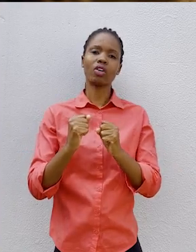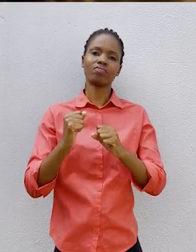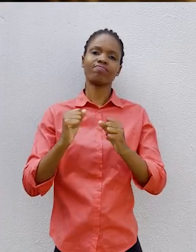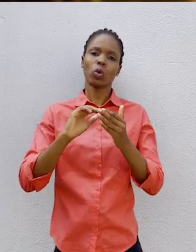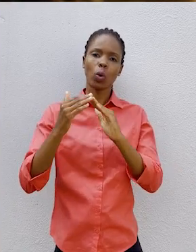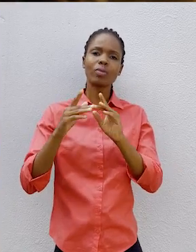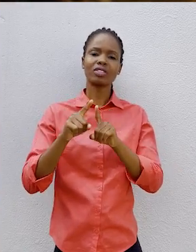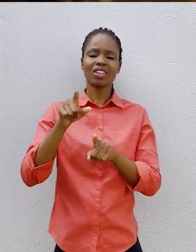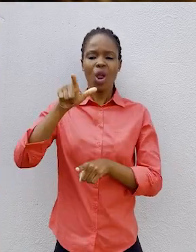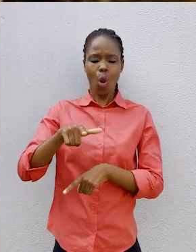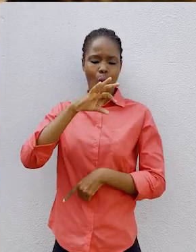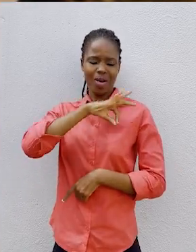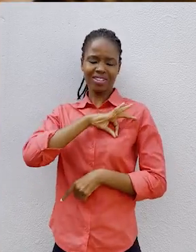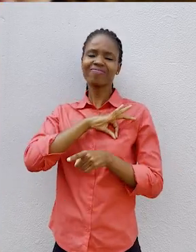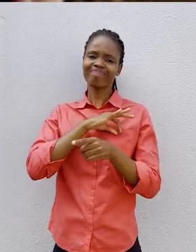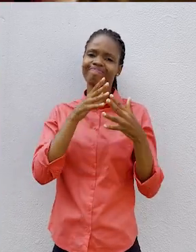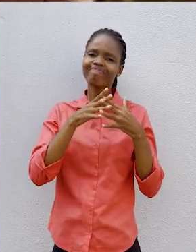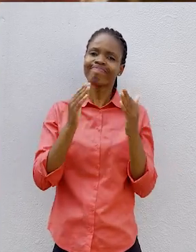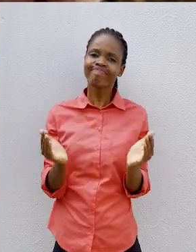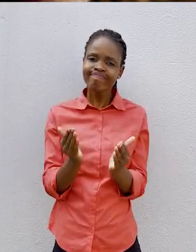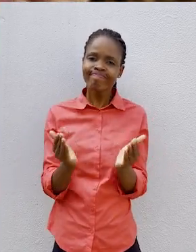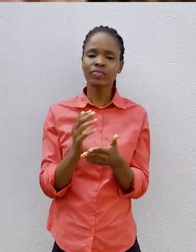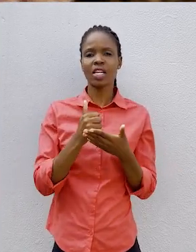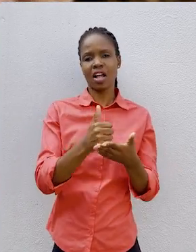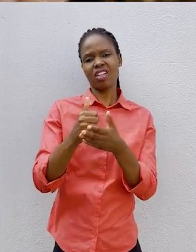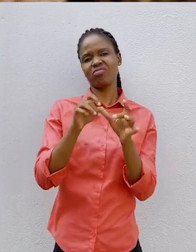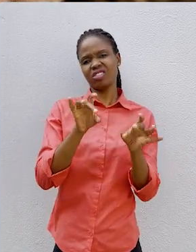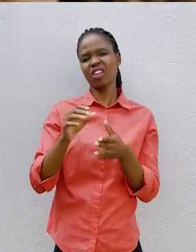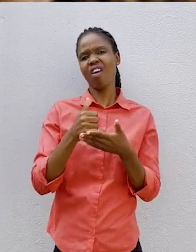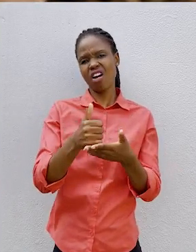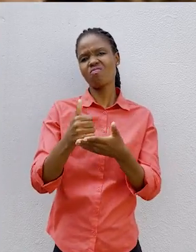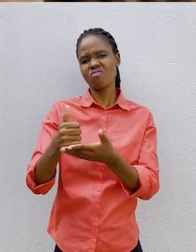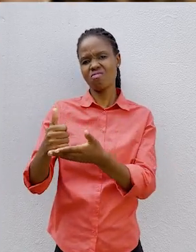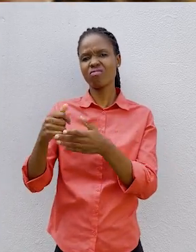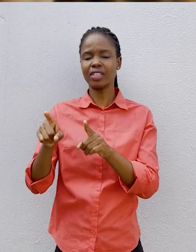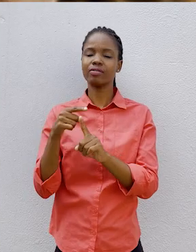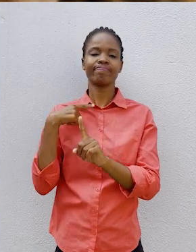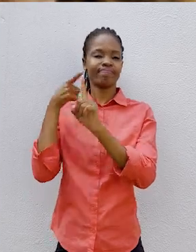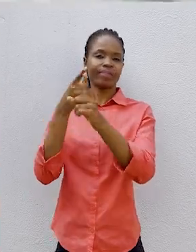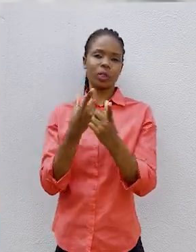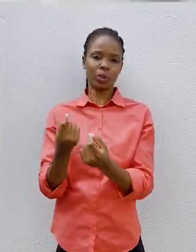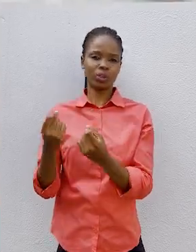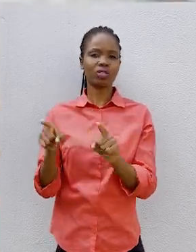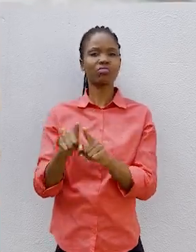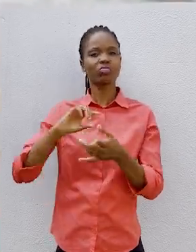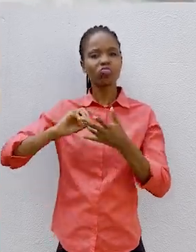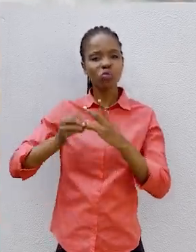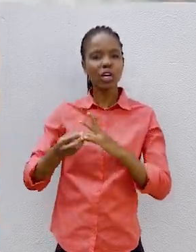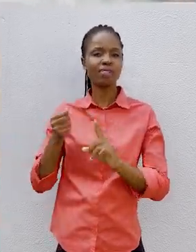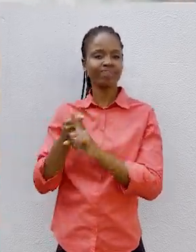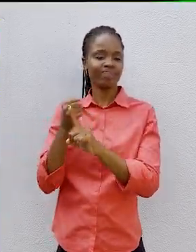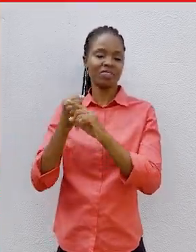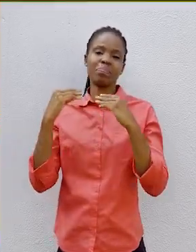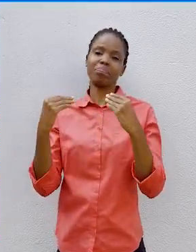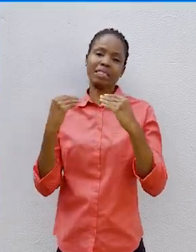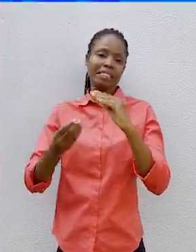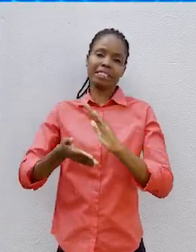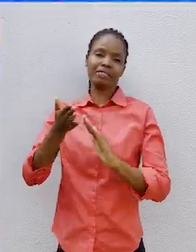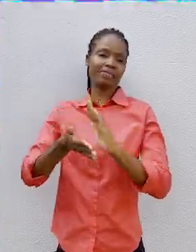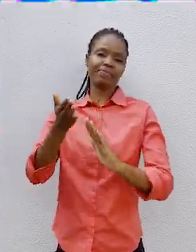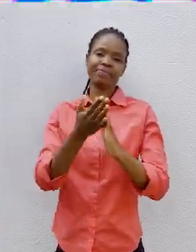low-income areas and hopefully try to help people who are less fortunate. That'd be the thing I do. I would just tackle homelessness.